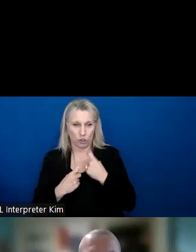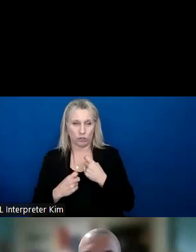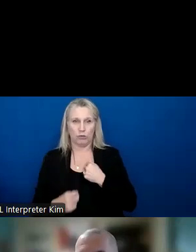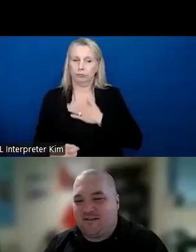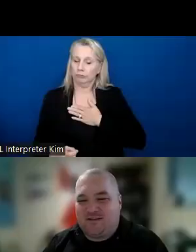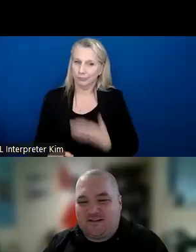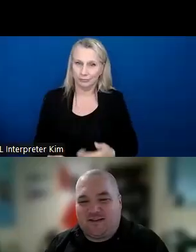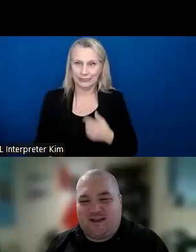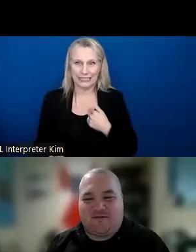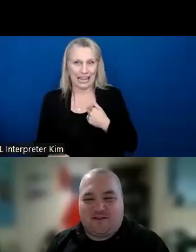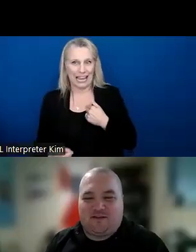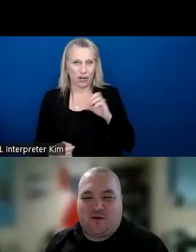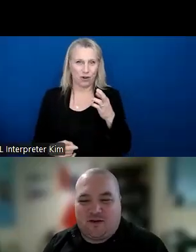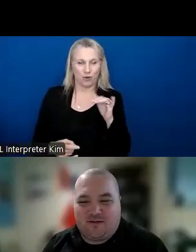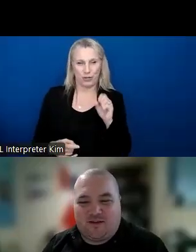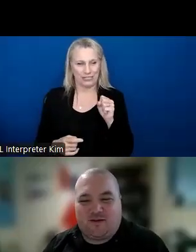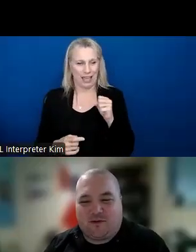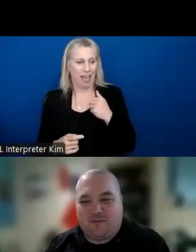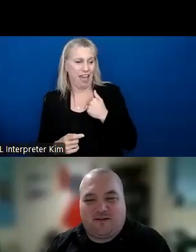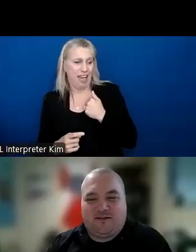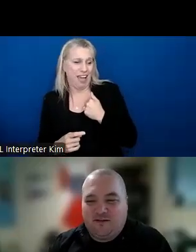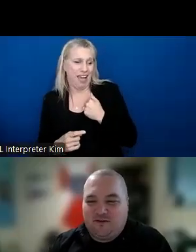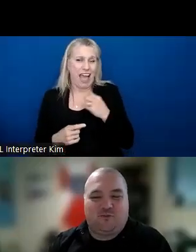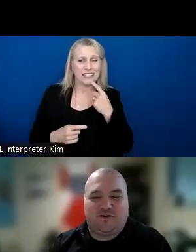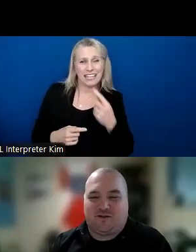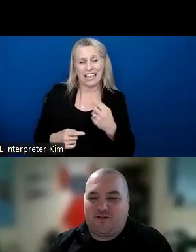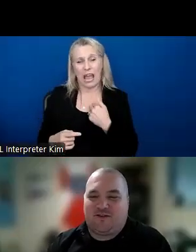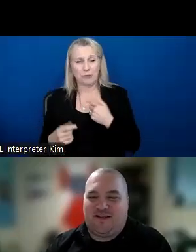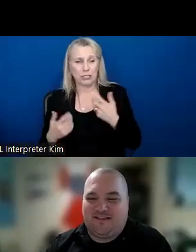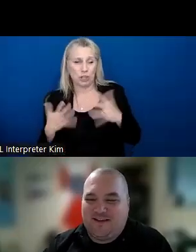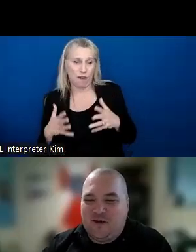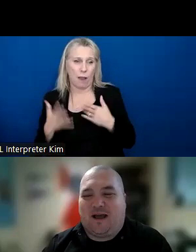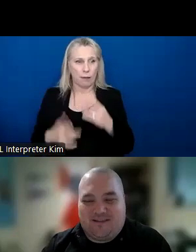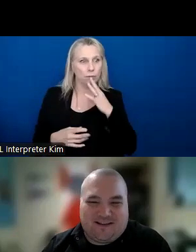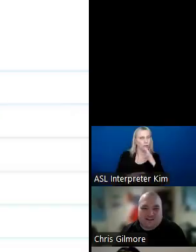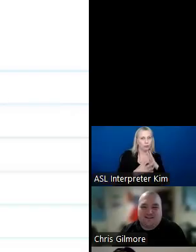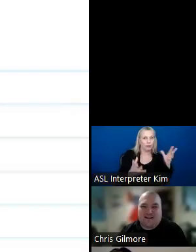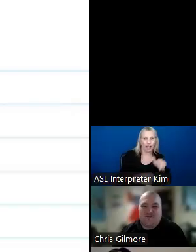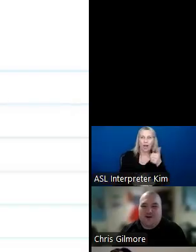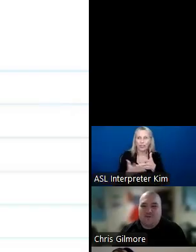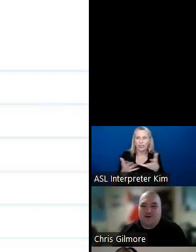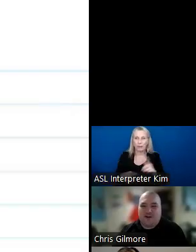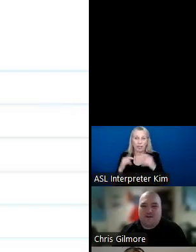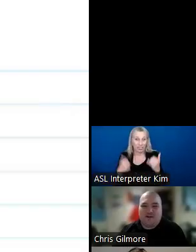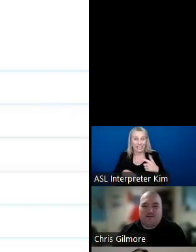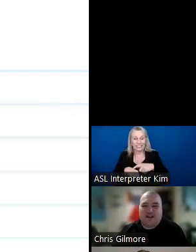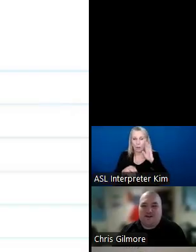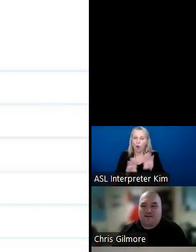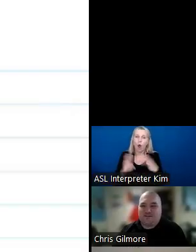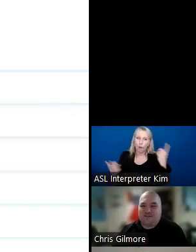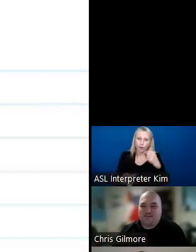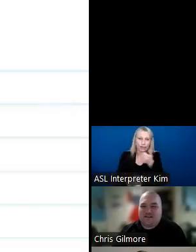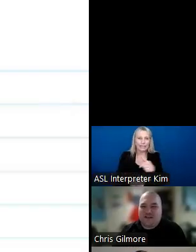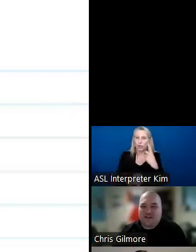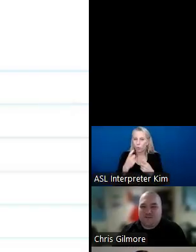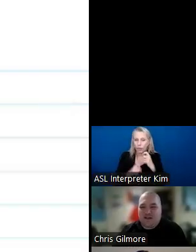realizing I got nervous and didn't say half the things I wanted to say and probably said too much of other things, but at this time we'll open it up for any